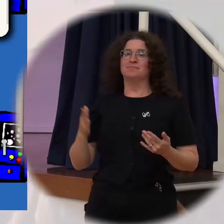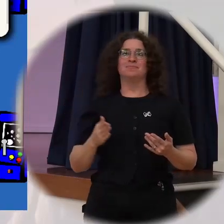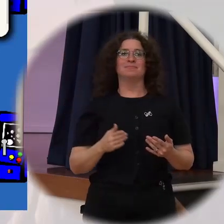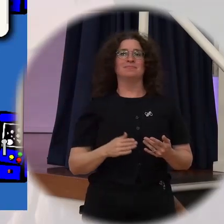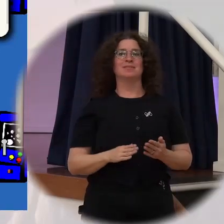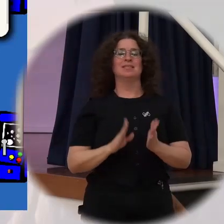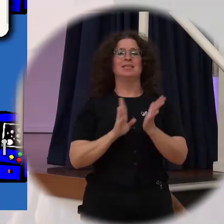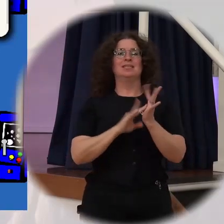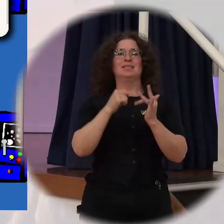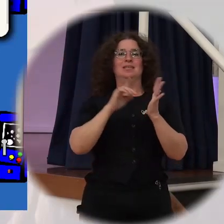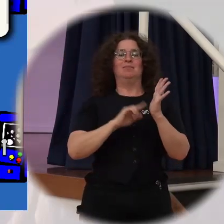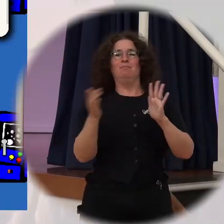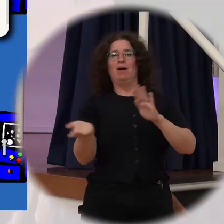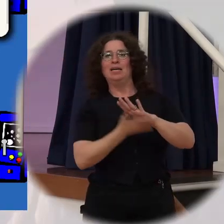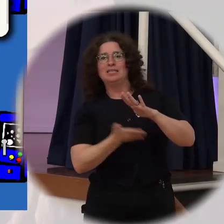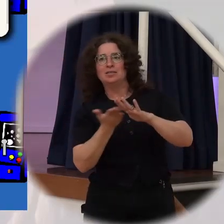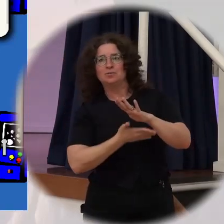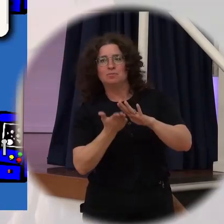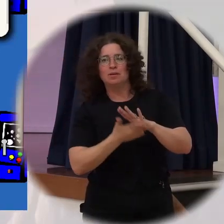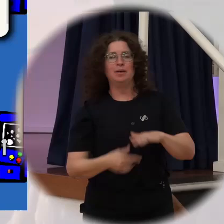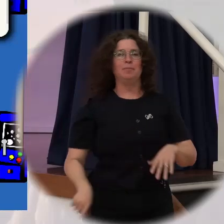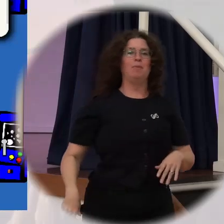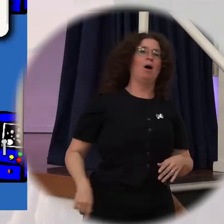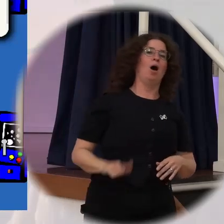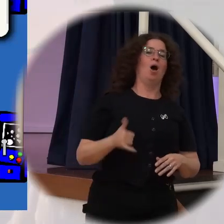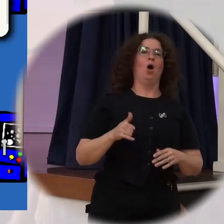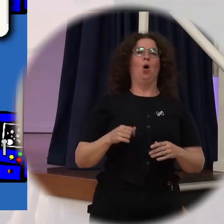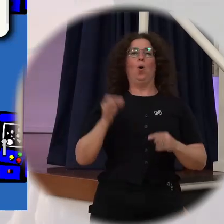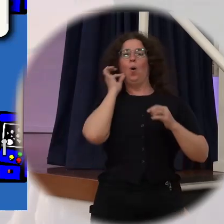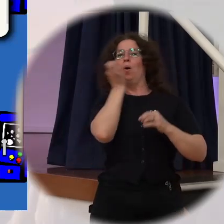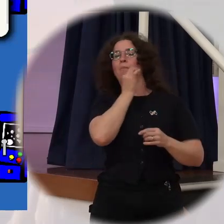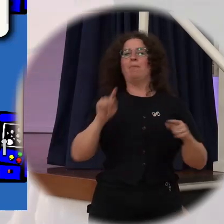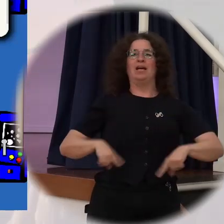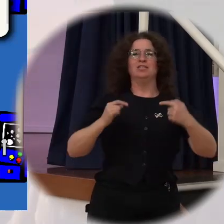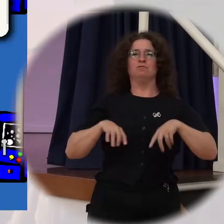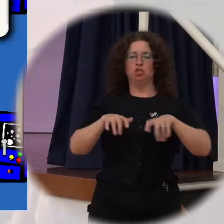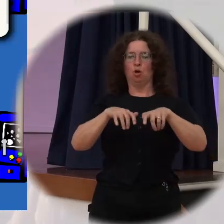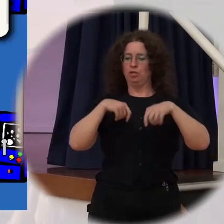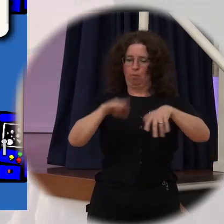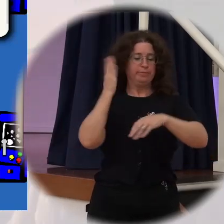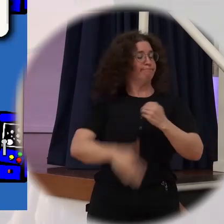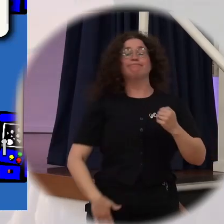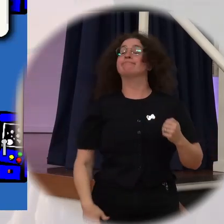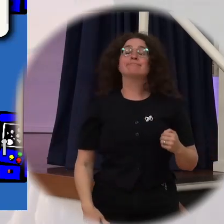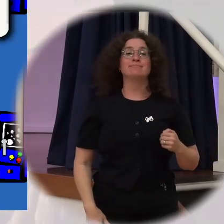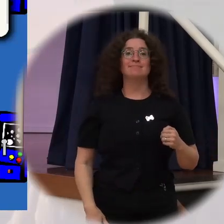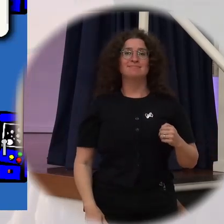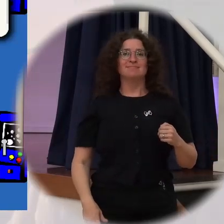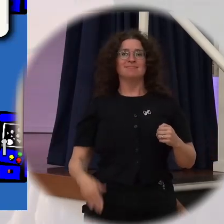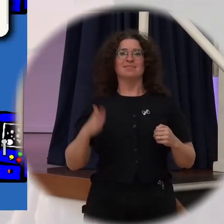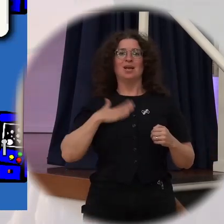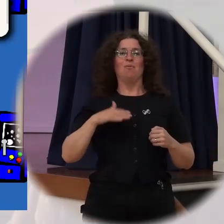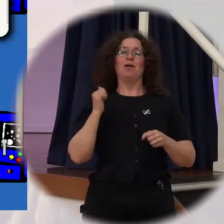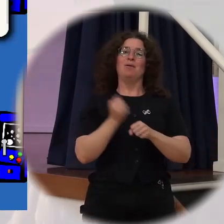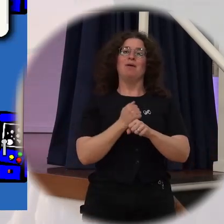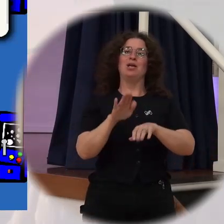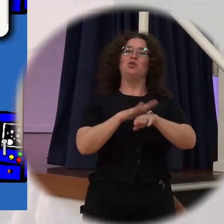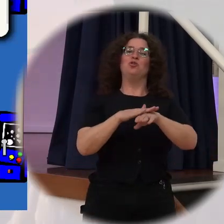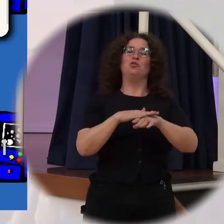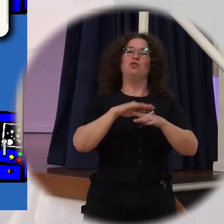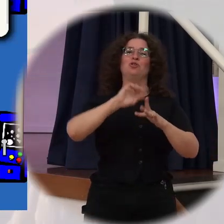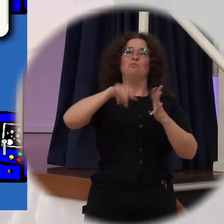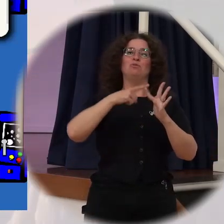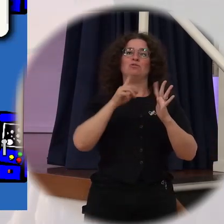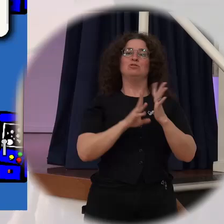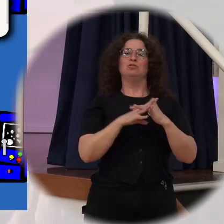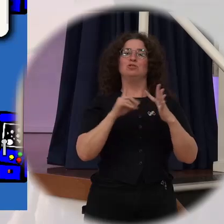with only 1 mine, or Plants vs. Zombies and zombies never come, stuff like that. And I knew I wanted to make a game. I wanted to make Bejeweled. I didn't know what that meant